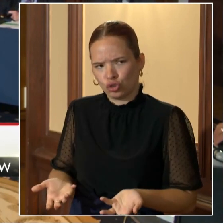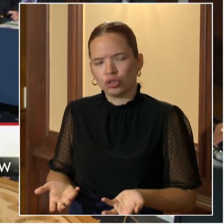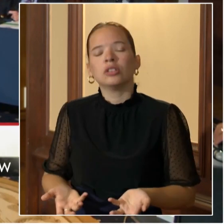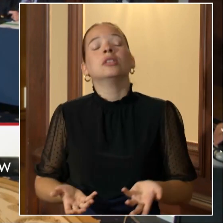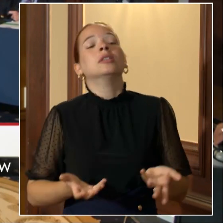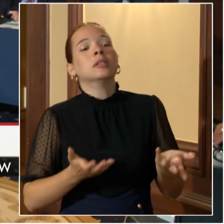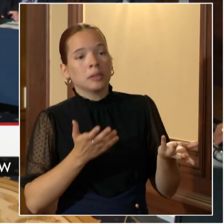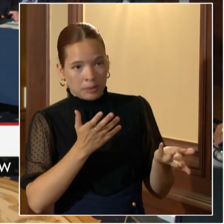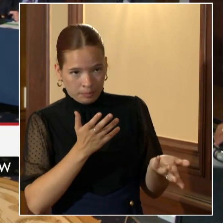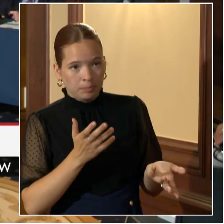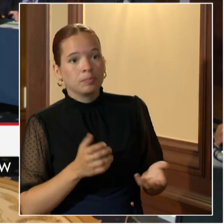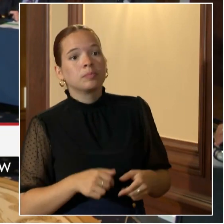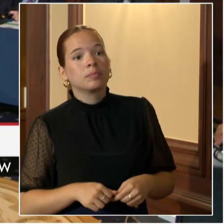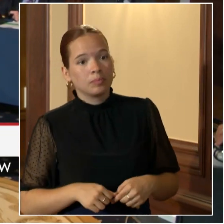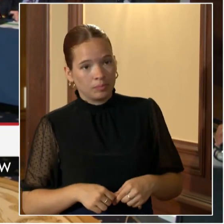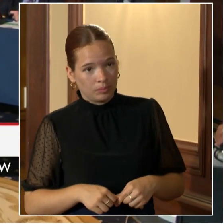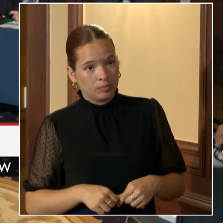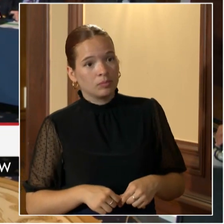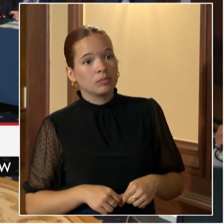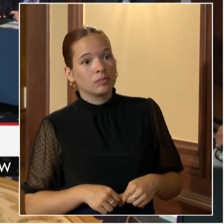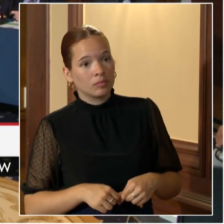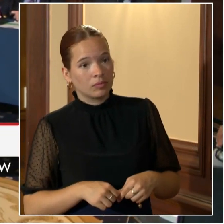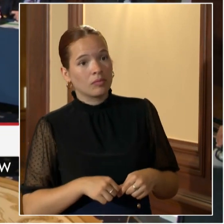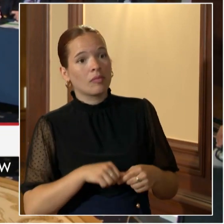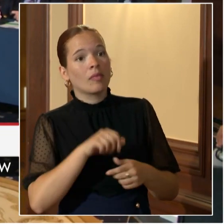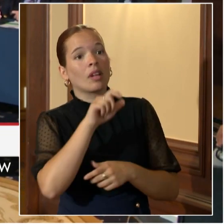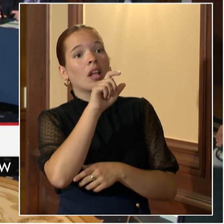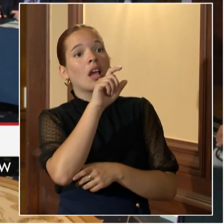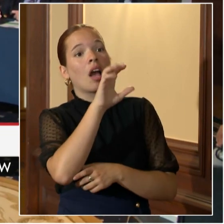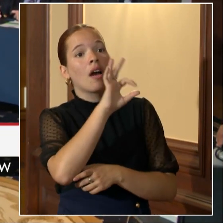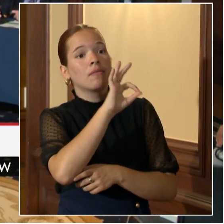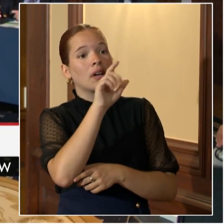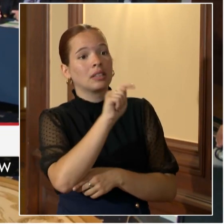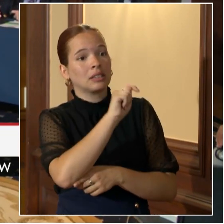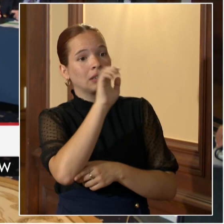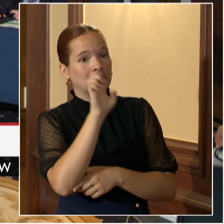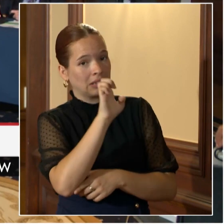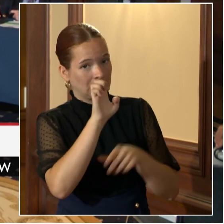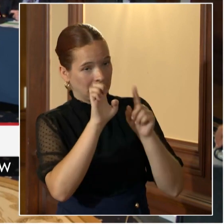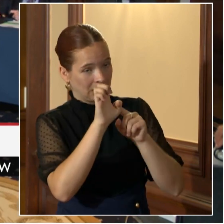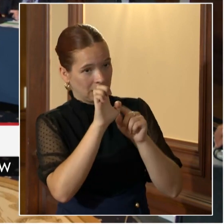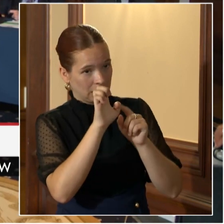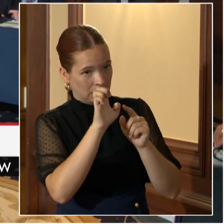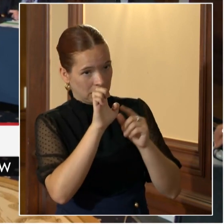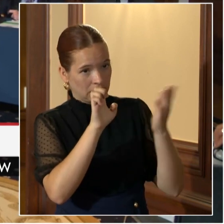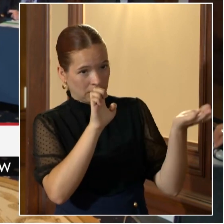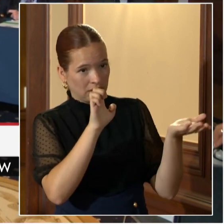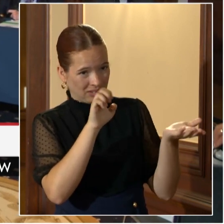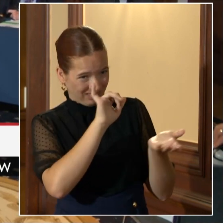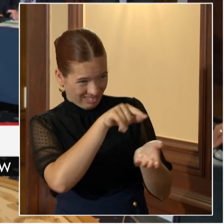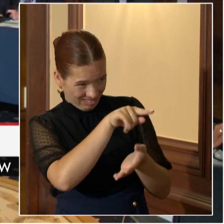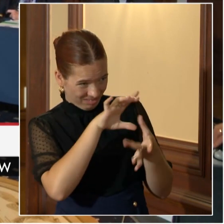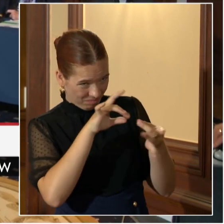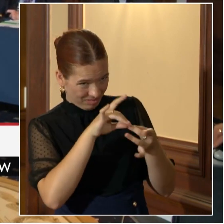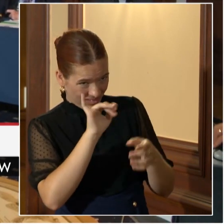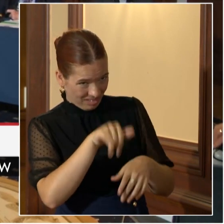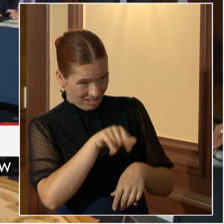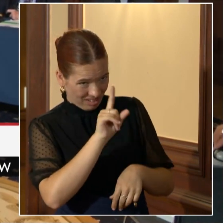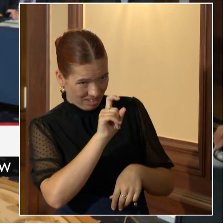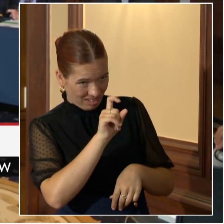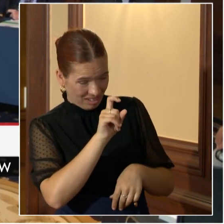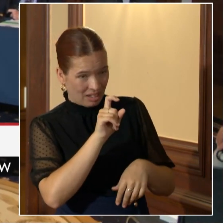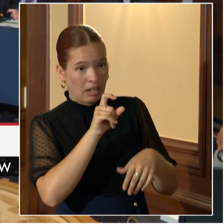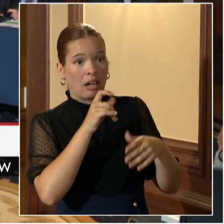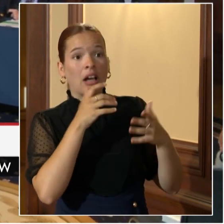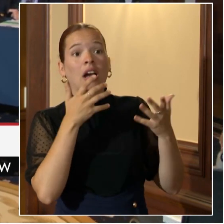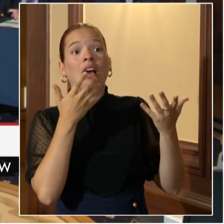3 FTEs, and each member, or I know that one senator has 1, and the remaining goes to the other senator. So I was wondering